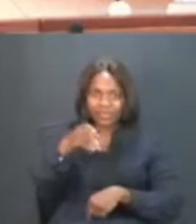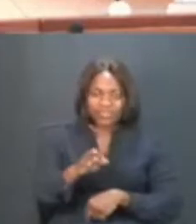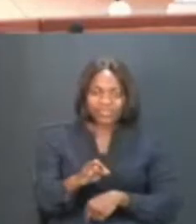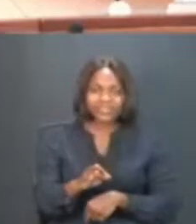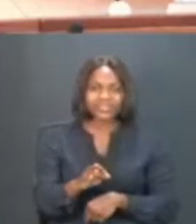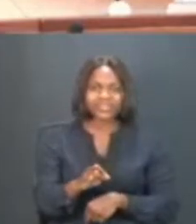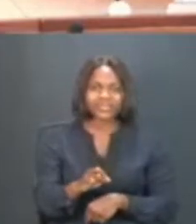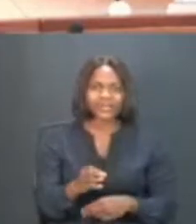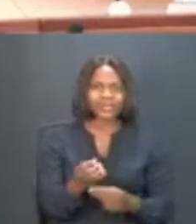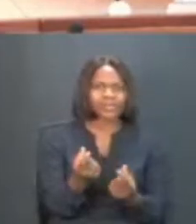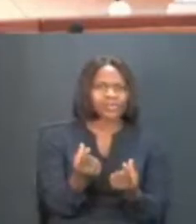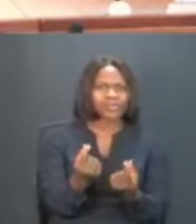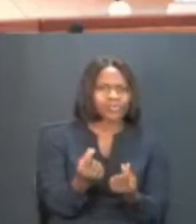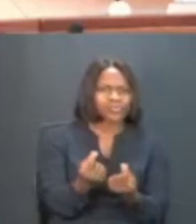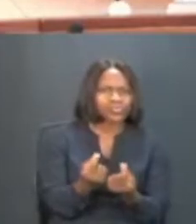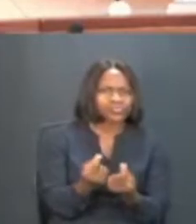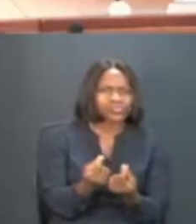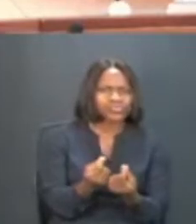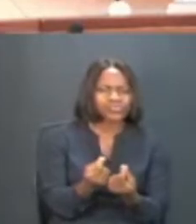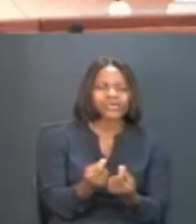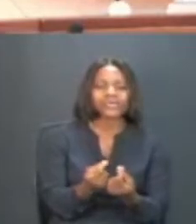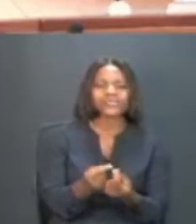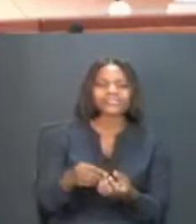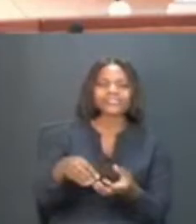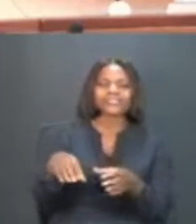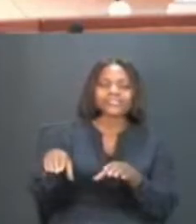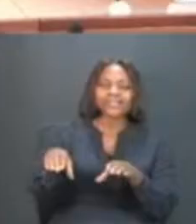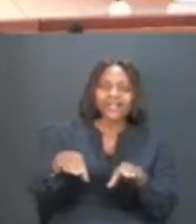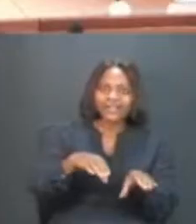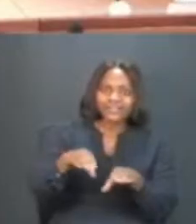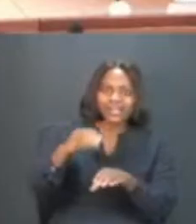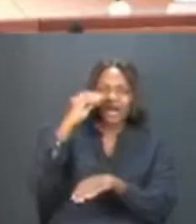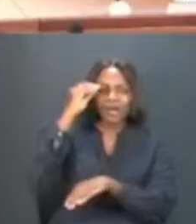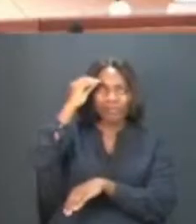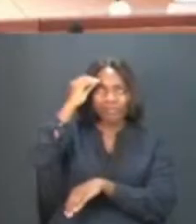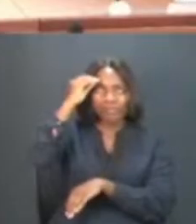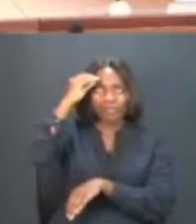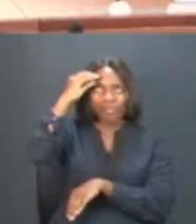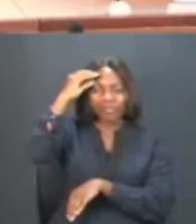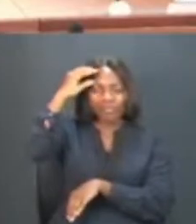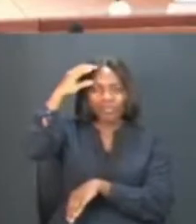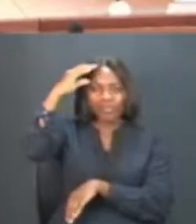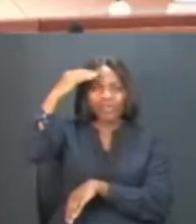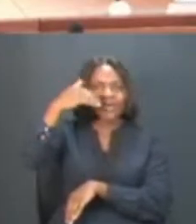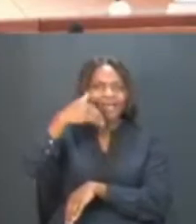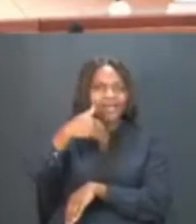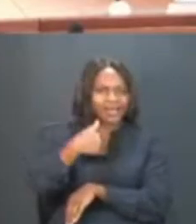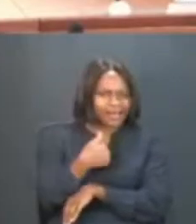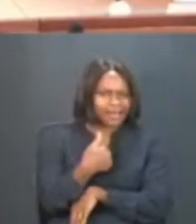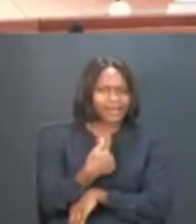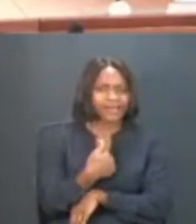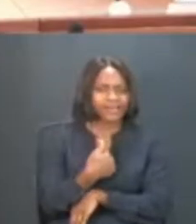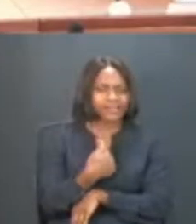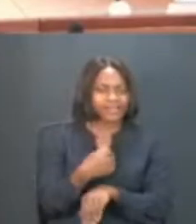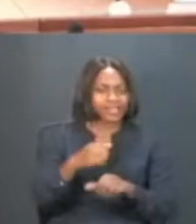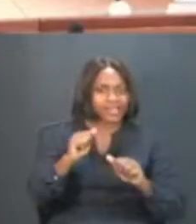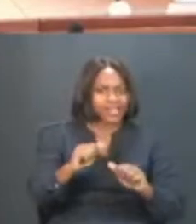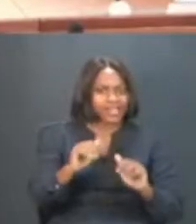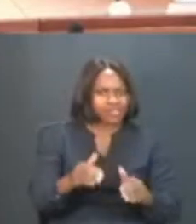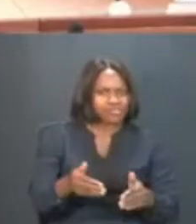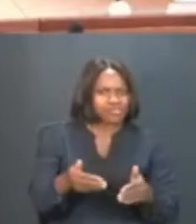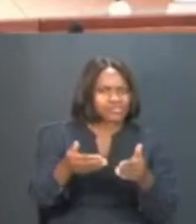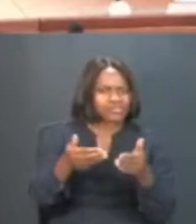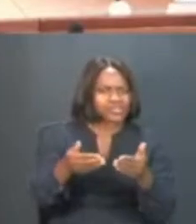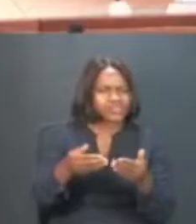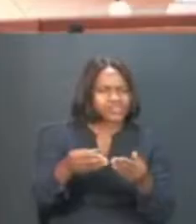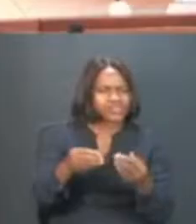be adequately armed and skilled to provide